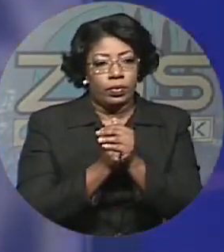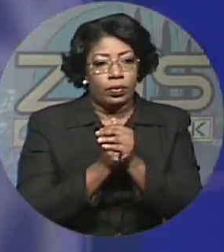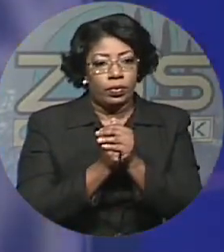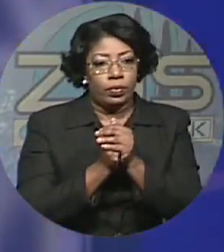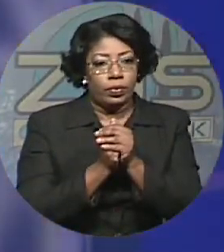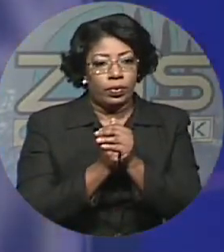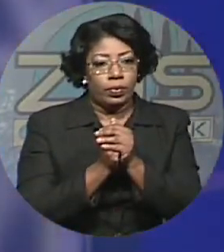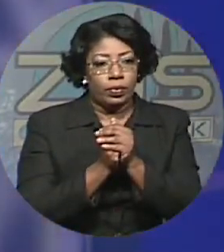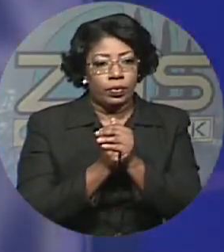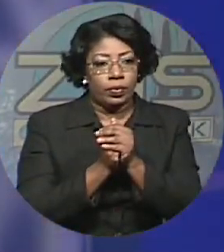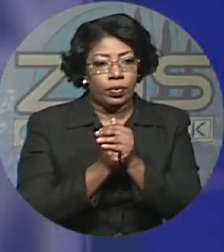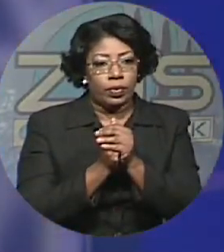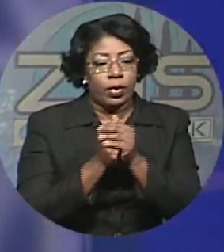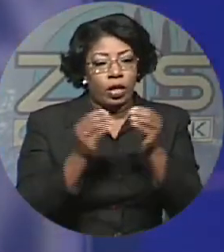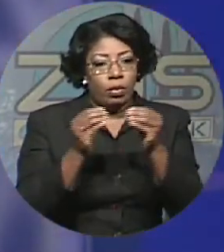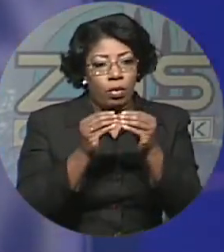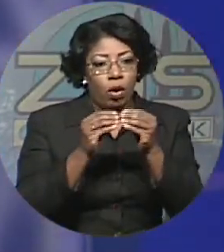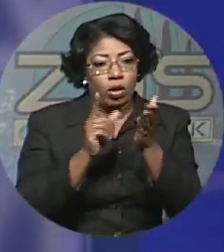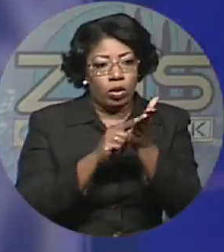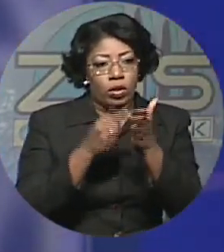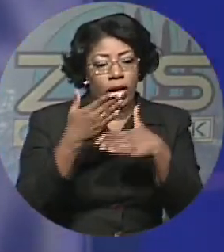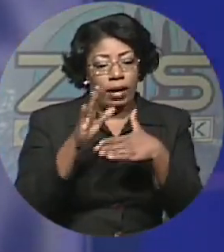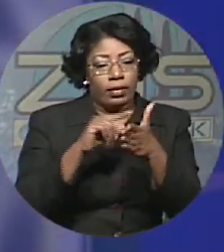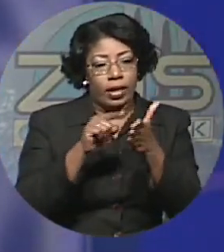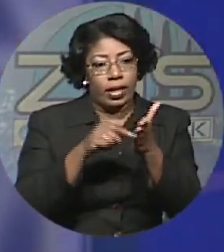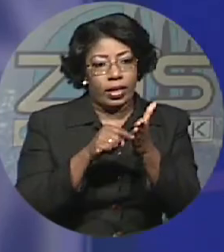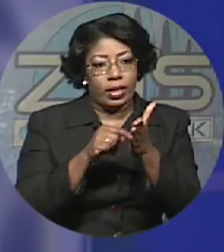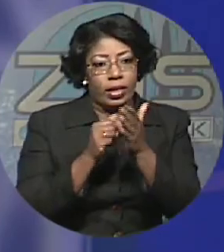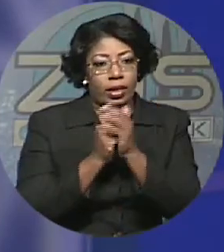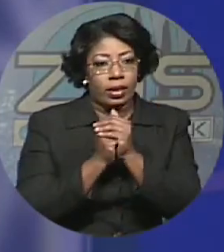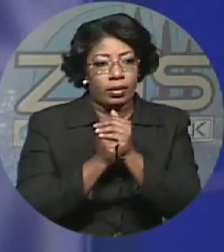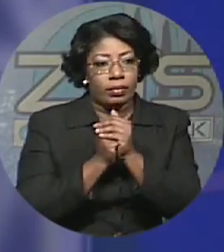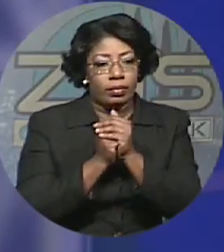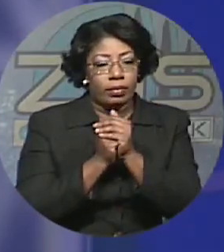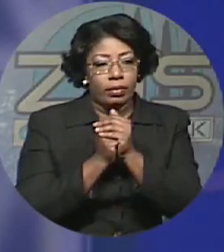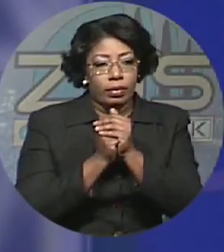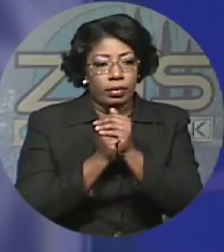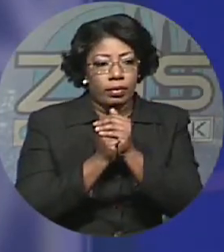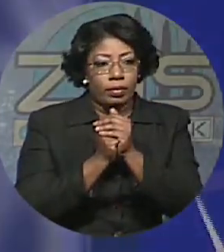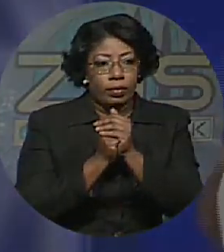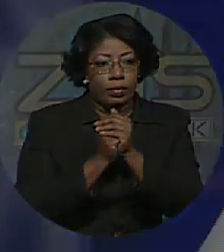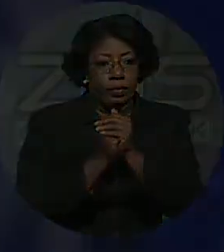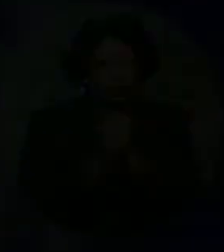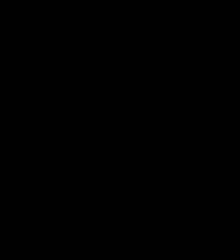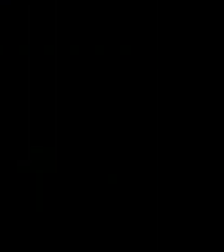Stay close. We've got more news right after this quick break.